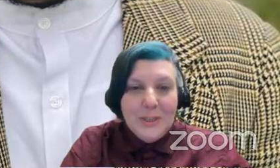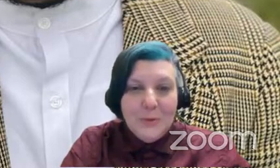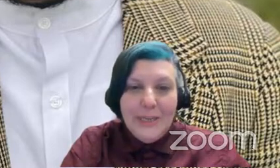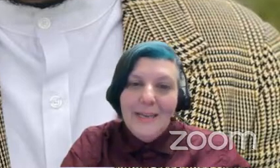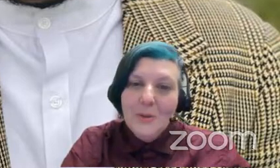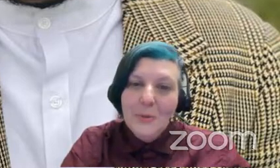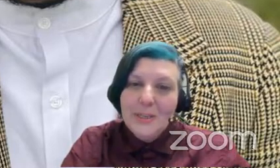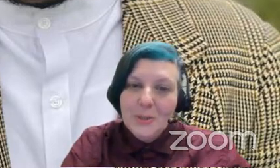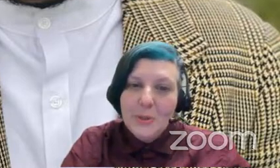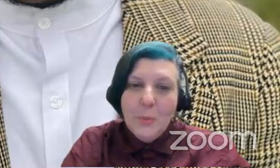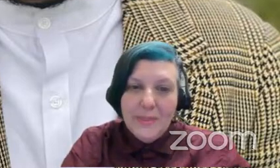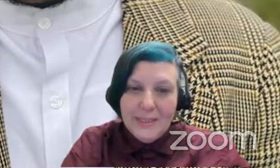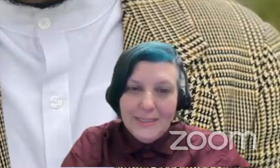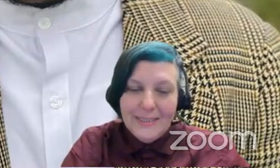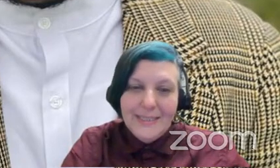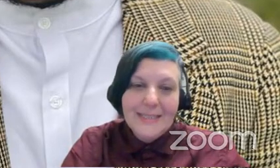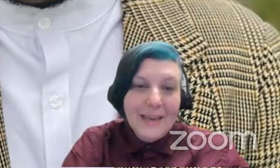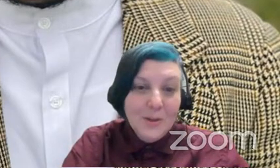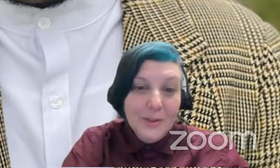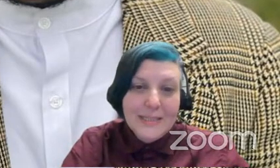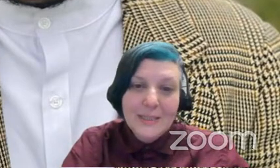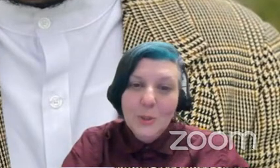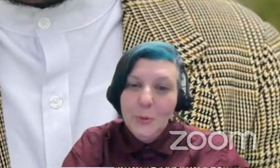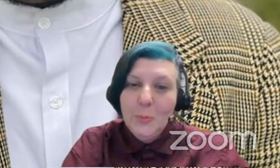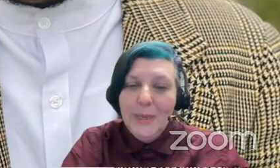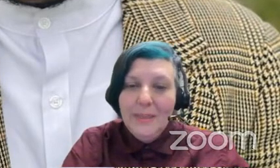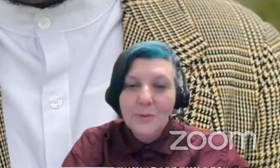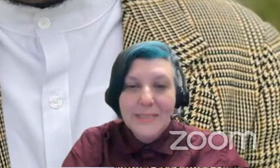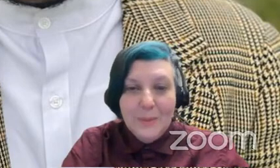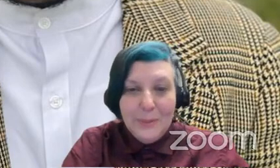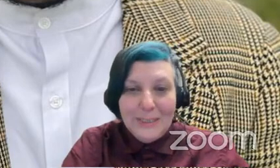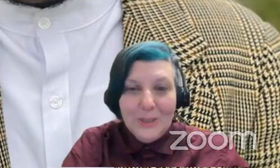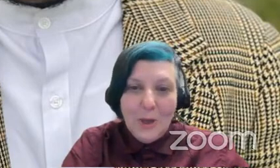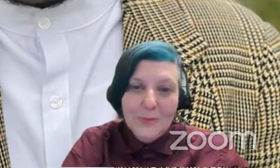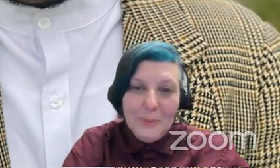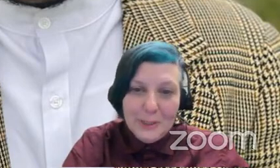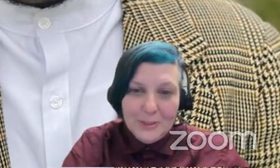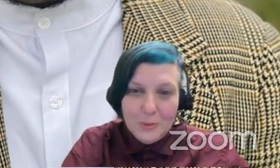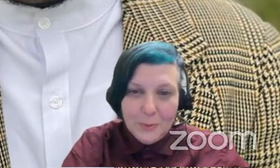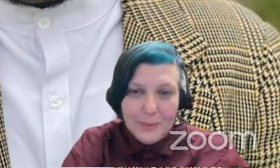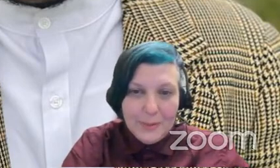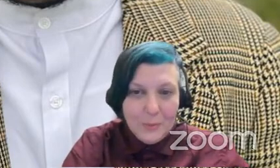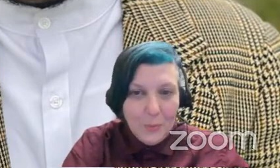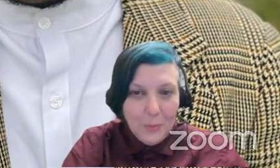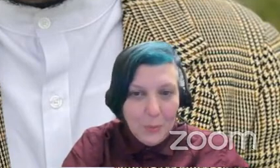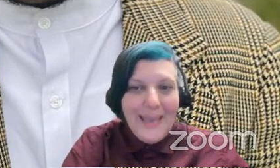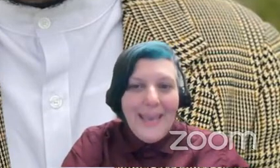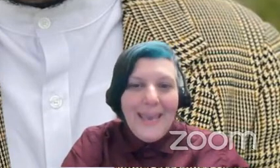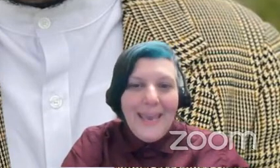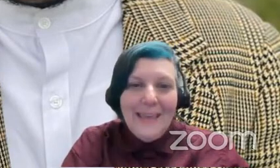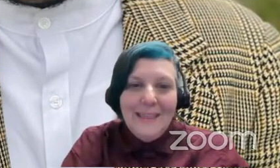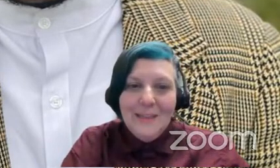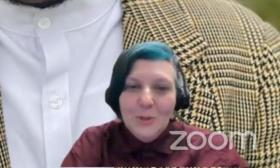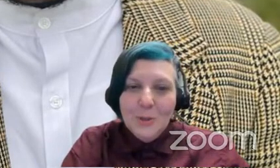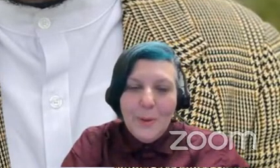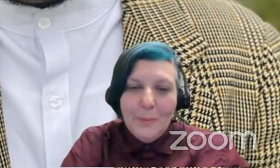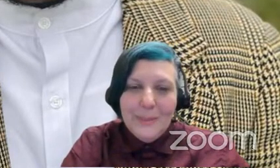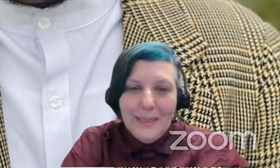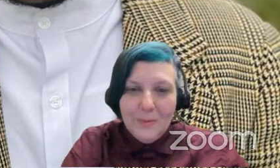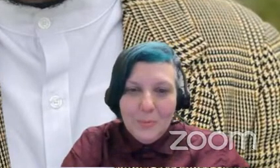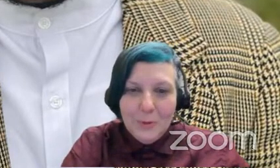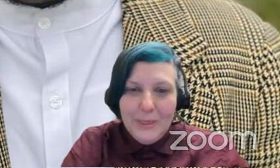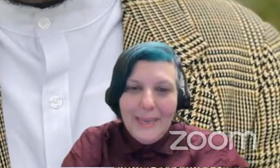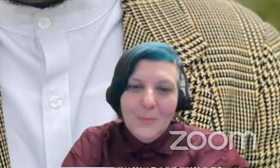ballroom history and his own history within it. His accolades include being the recipient of the Martin Duberman Award at the New York